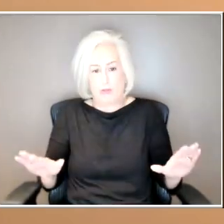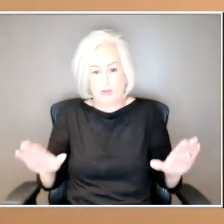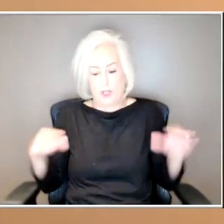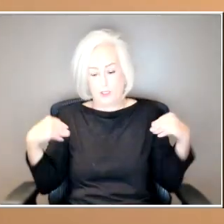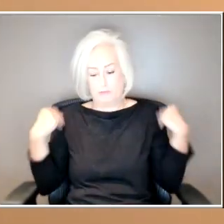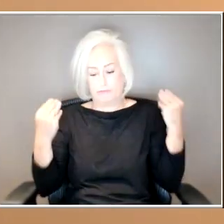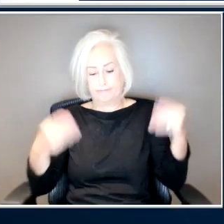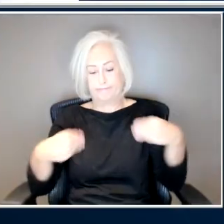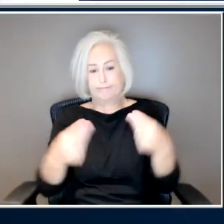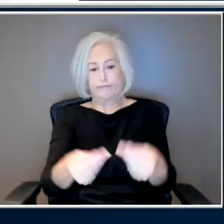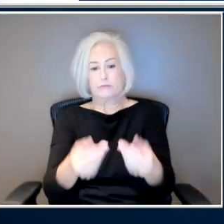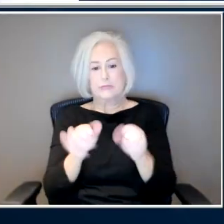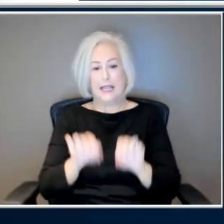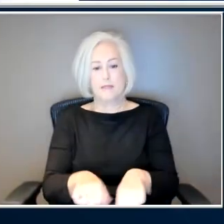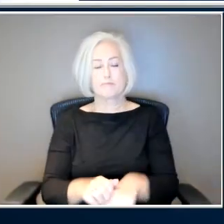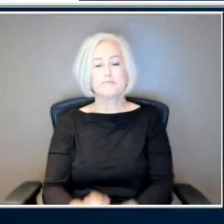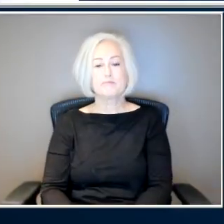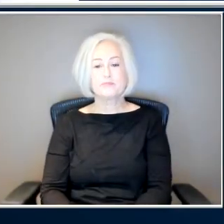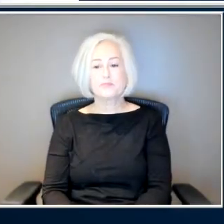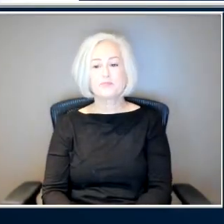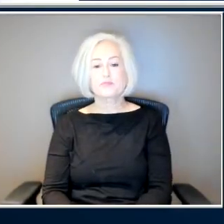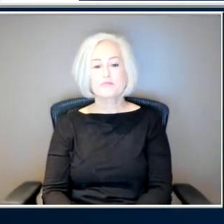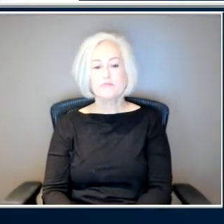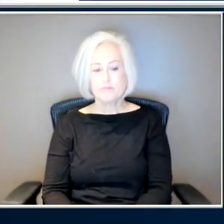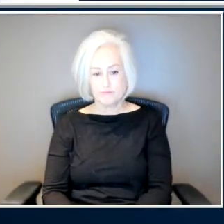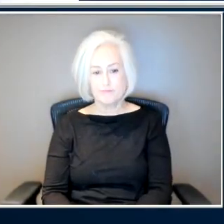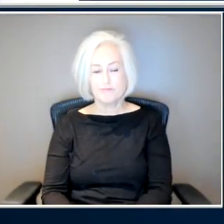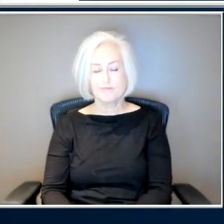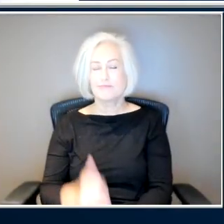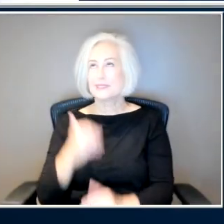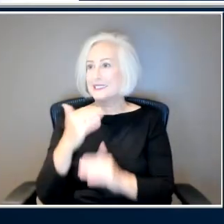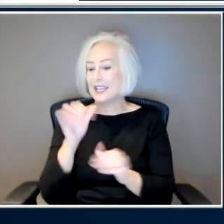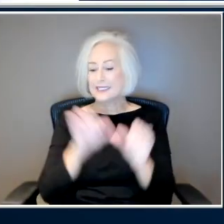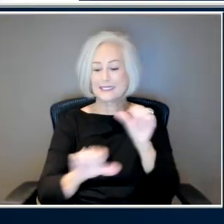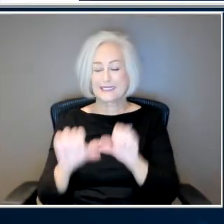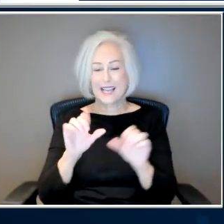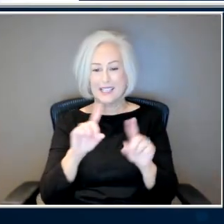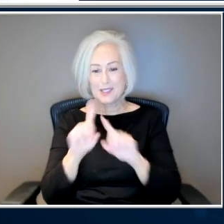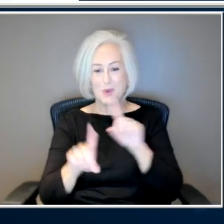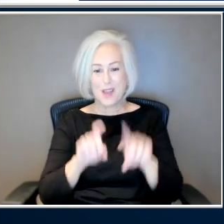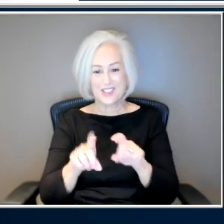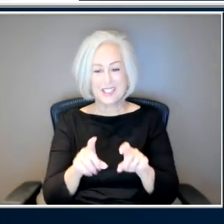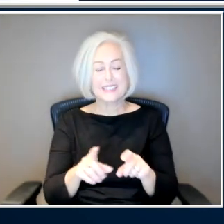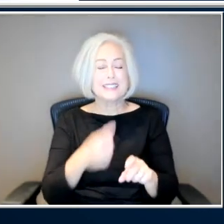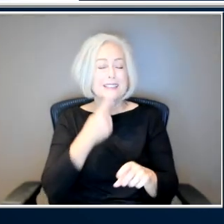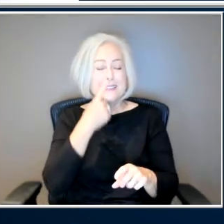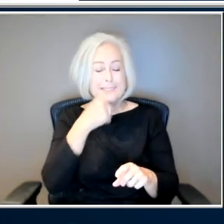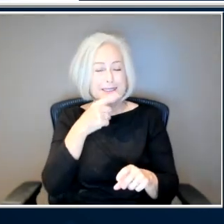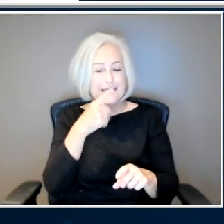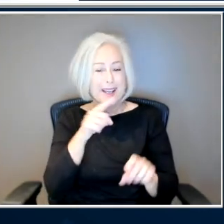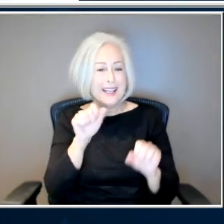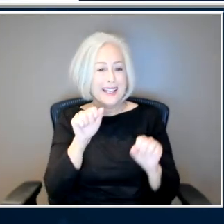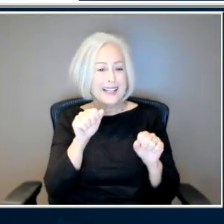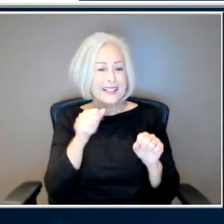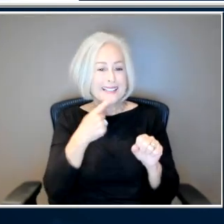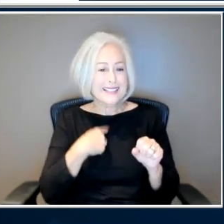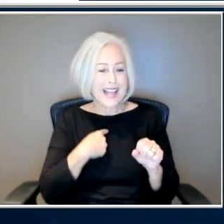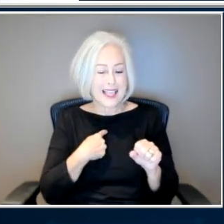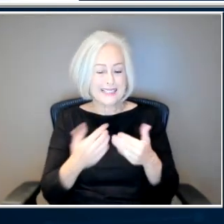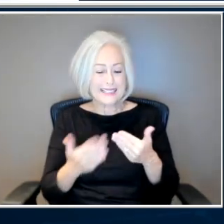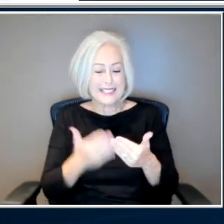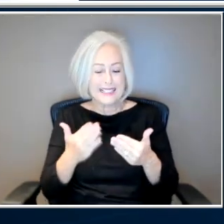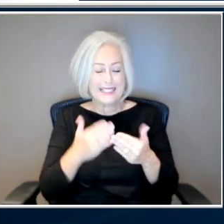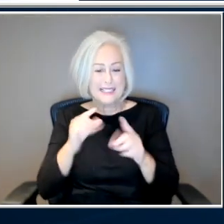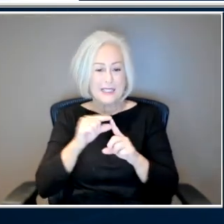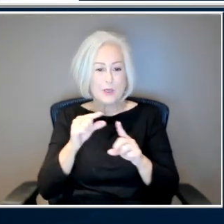parent. It's a big science question here, Dr. Larson. So just tell us, if you can, in very layman's terms so I can understand, what